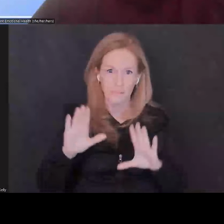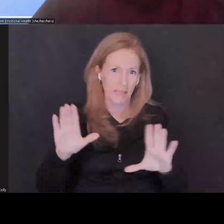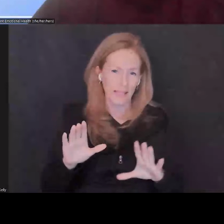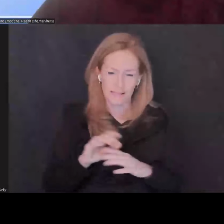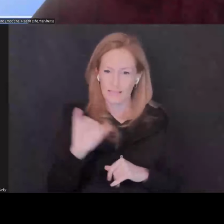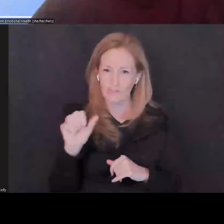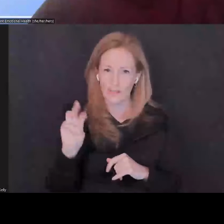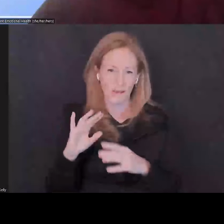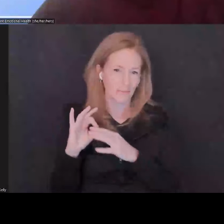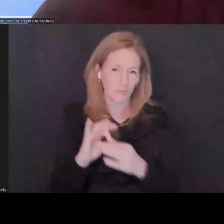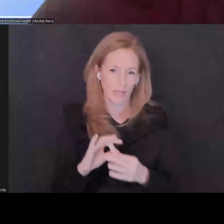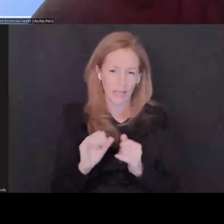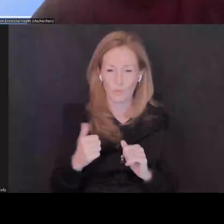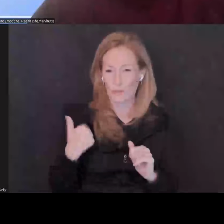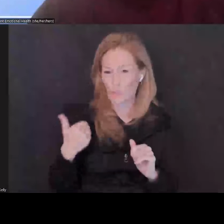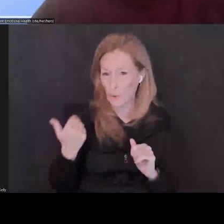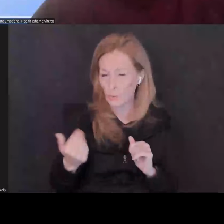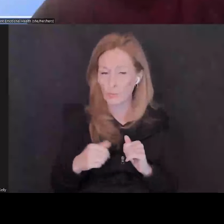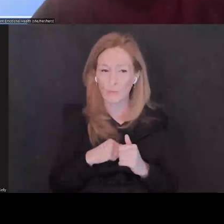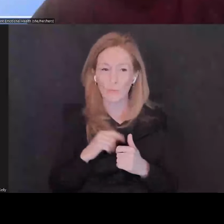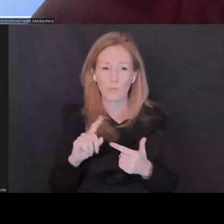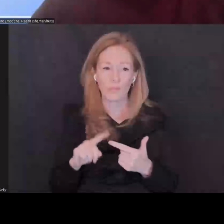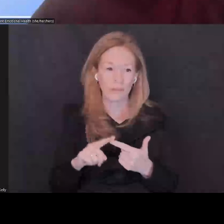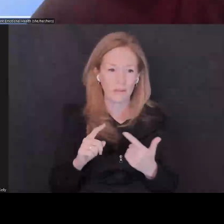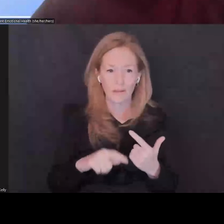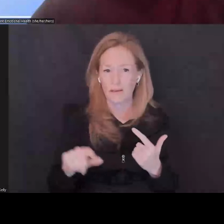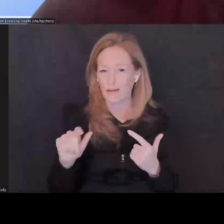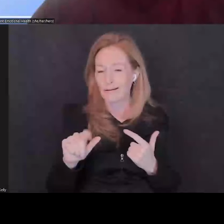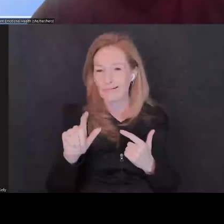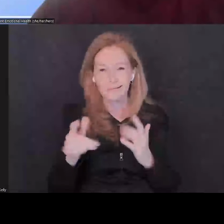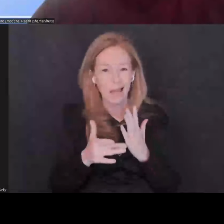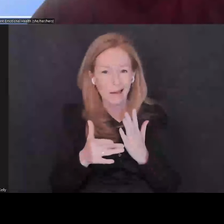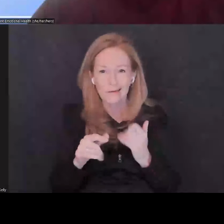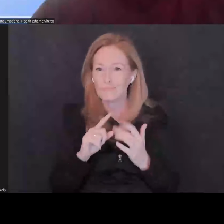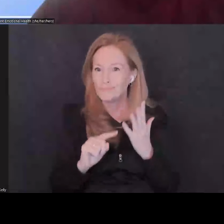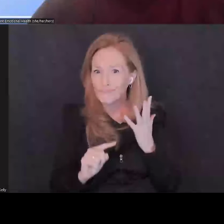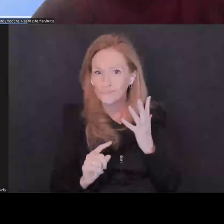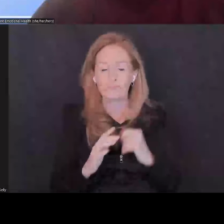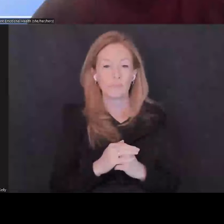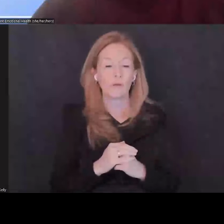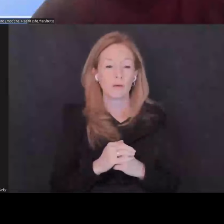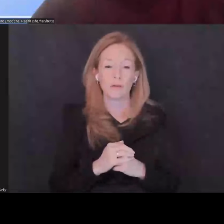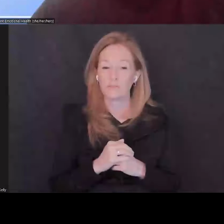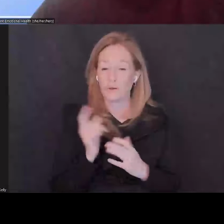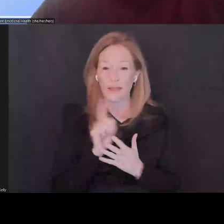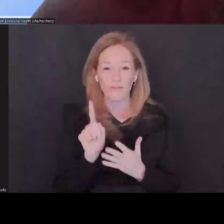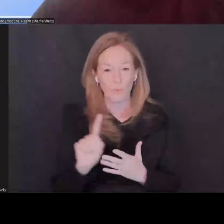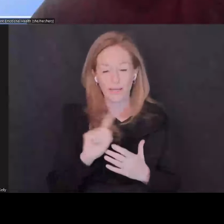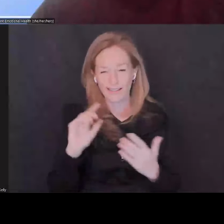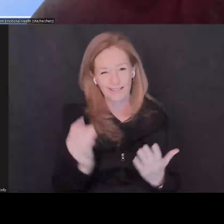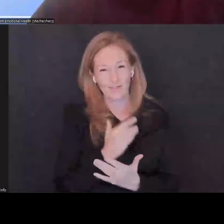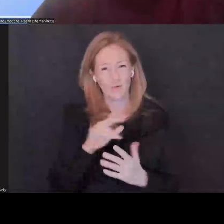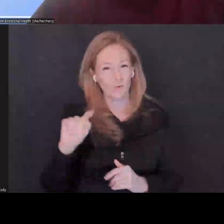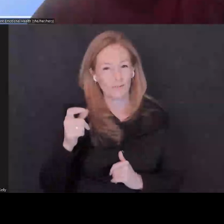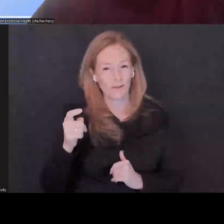youth going live, tech. So again, every week it is something new, so try to join us if